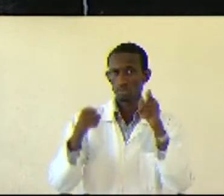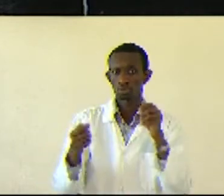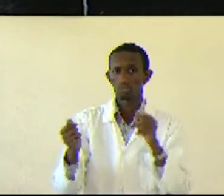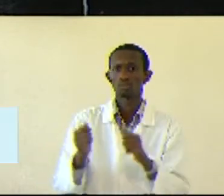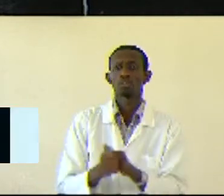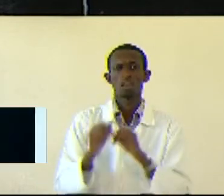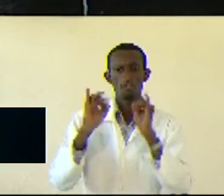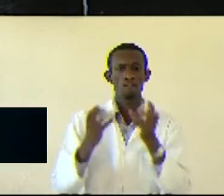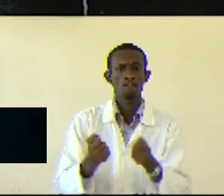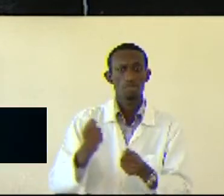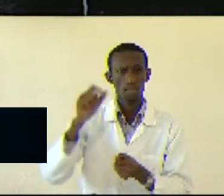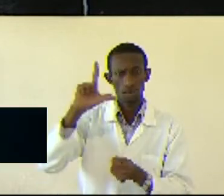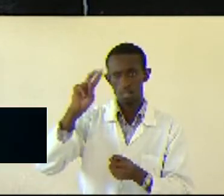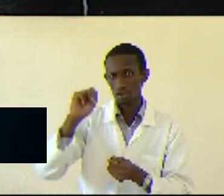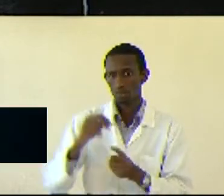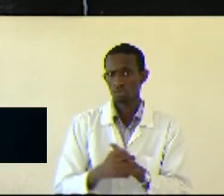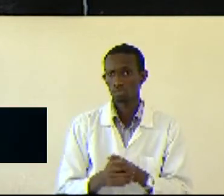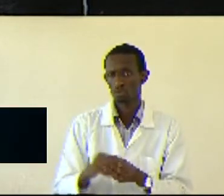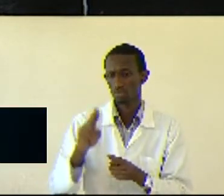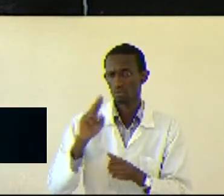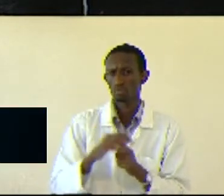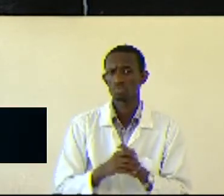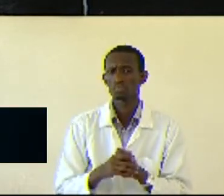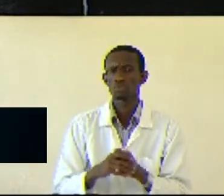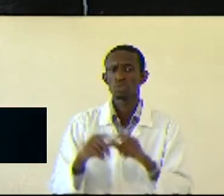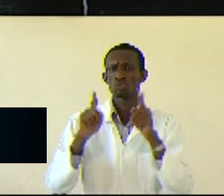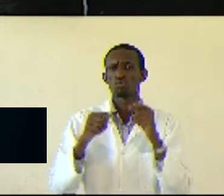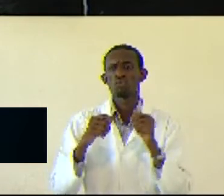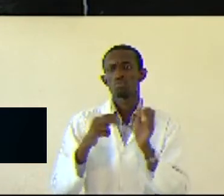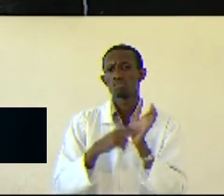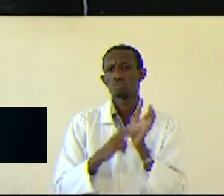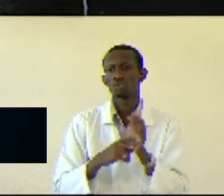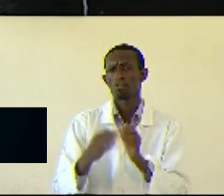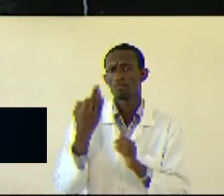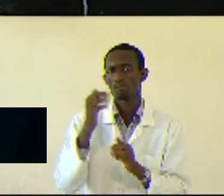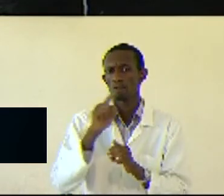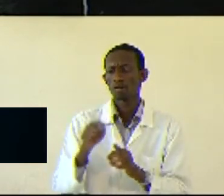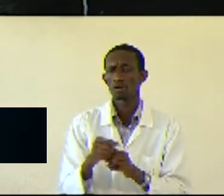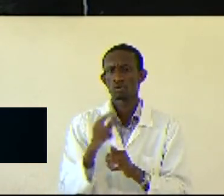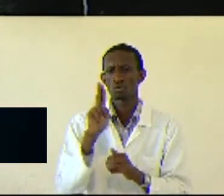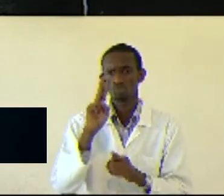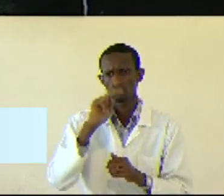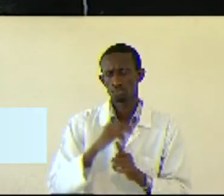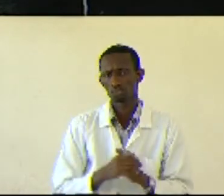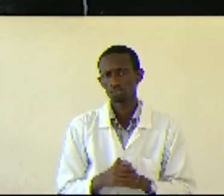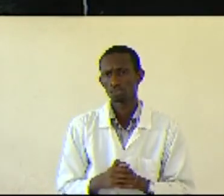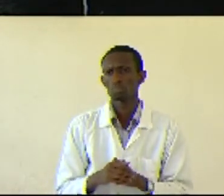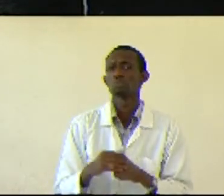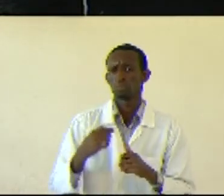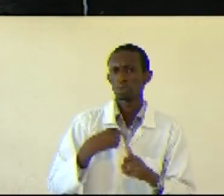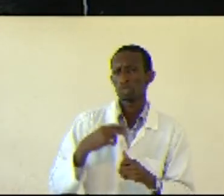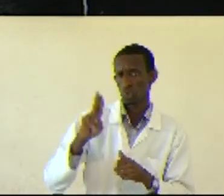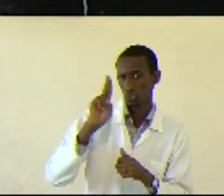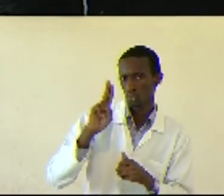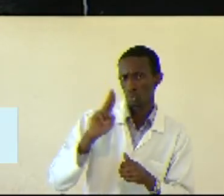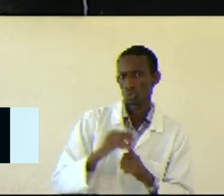have ln of u, derivative is equal to derivative of u divided by u, isn't it? For me, u is